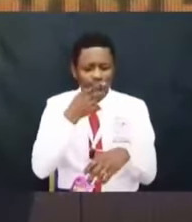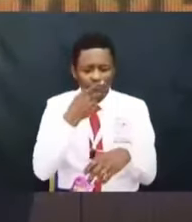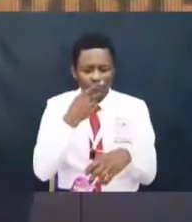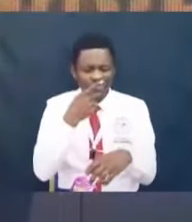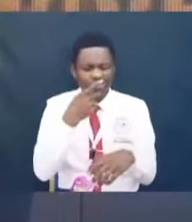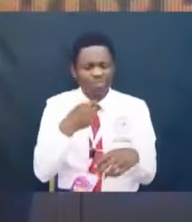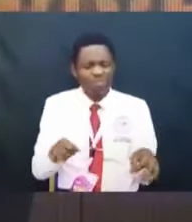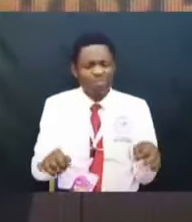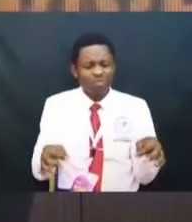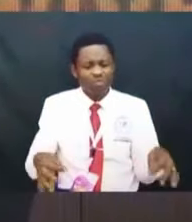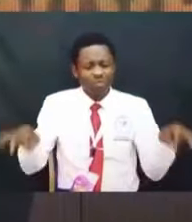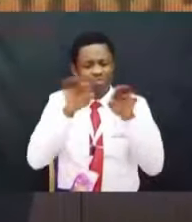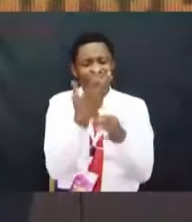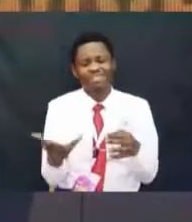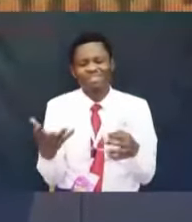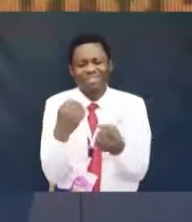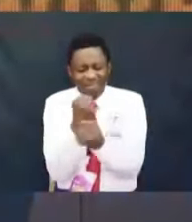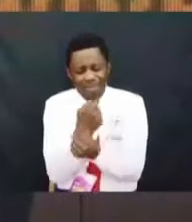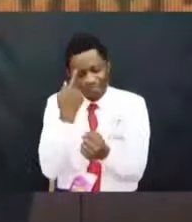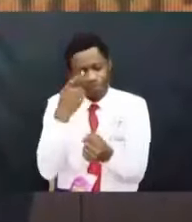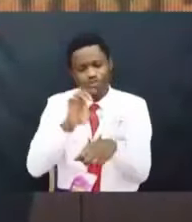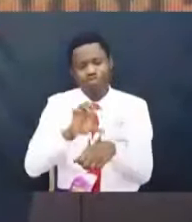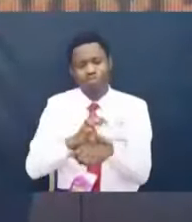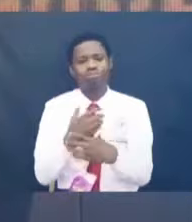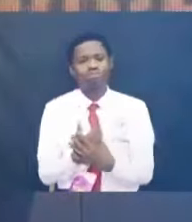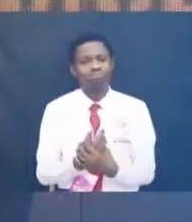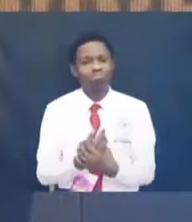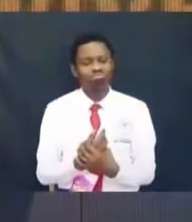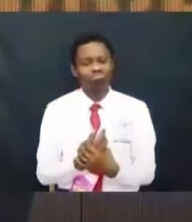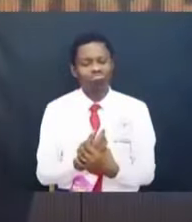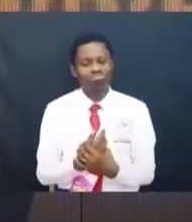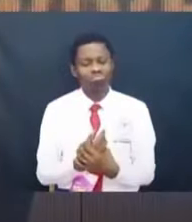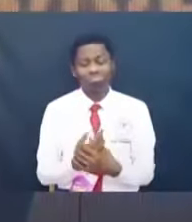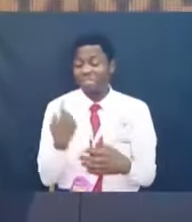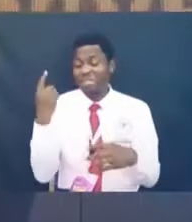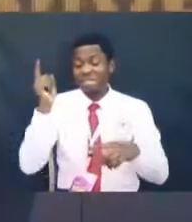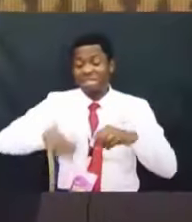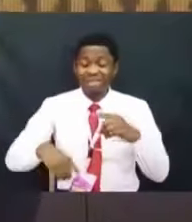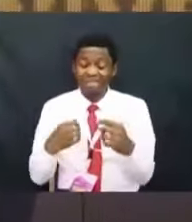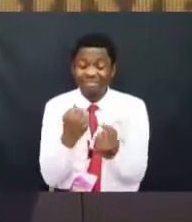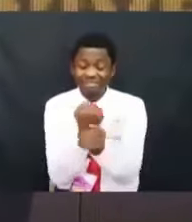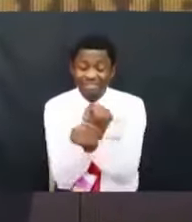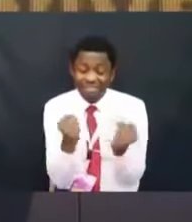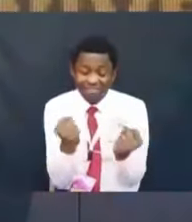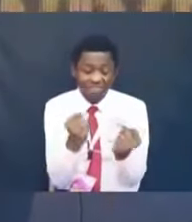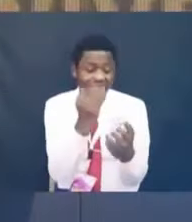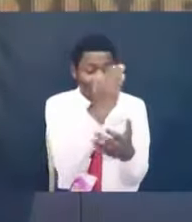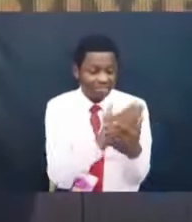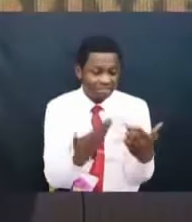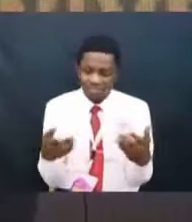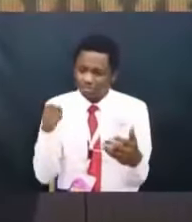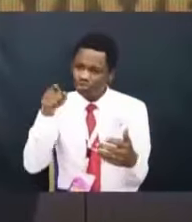church. You can't save that which you do not love. We need to have strong love for the